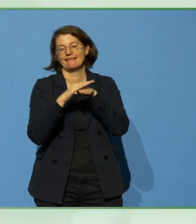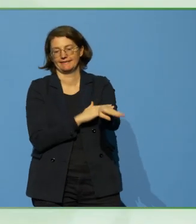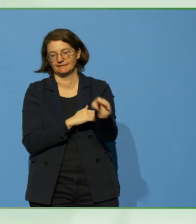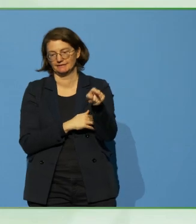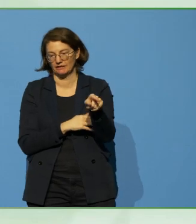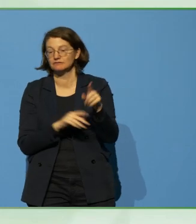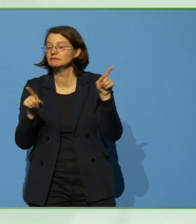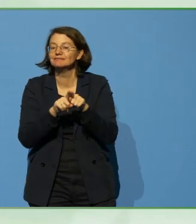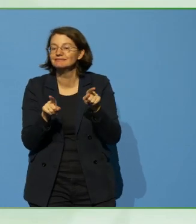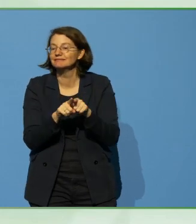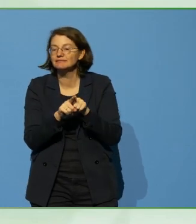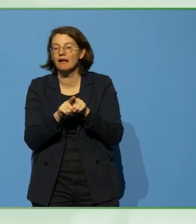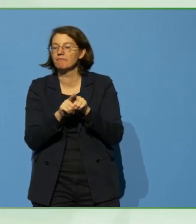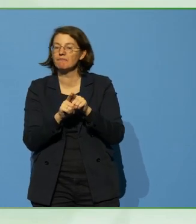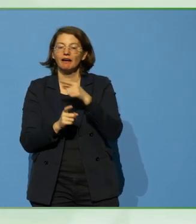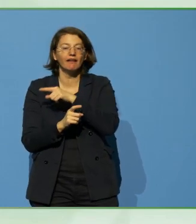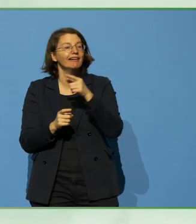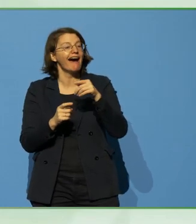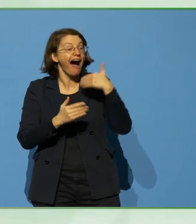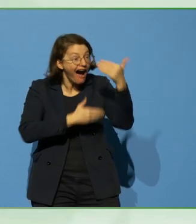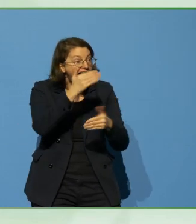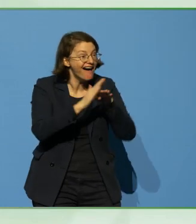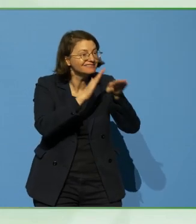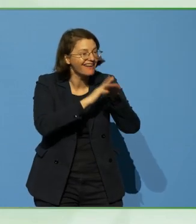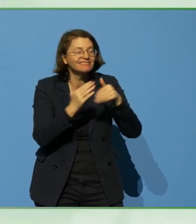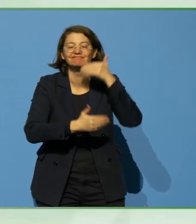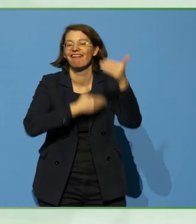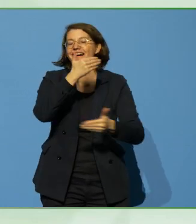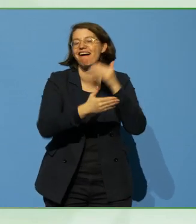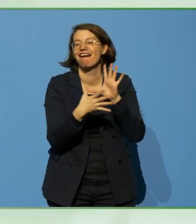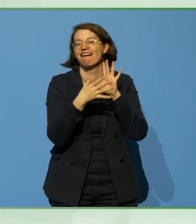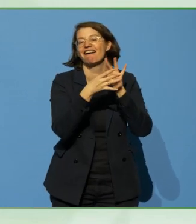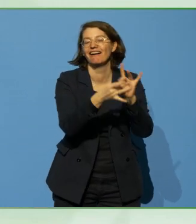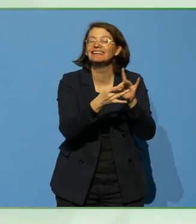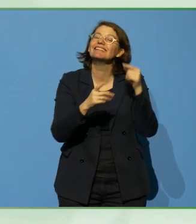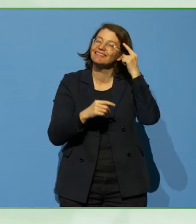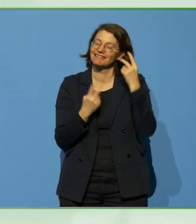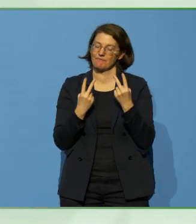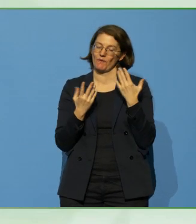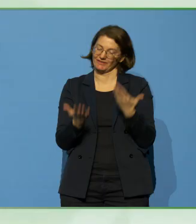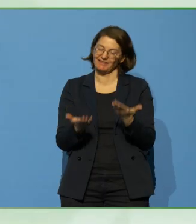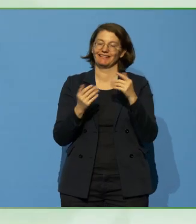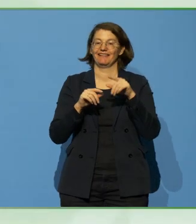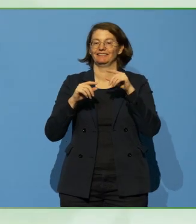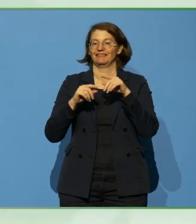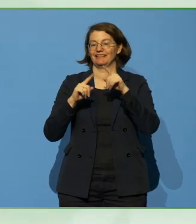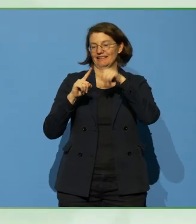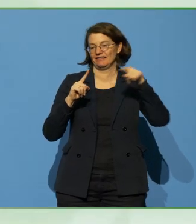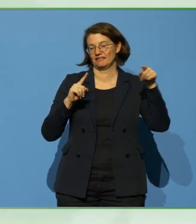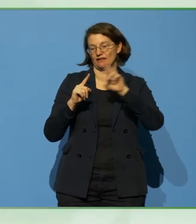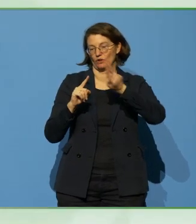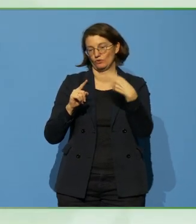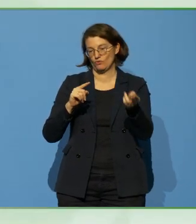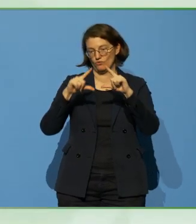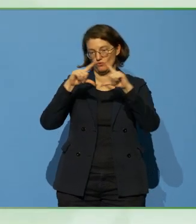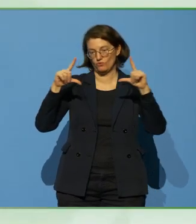to foster new innovations for people with disabilities, to also create new businesses, create new solutions